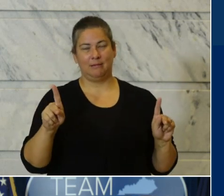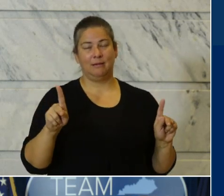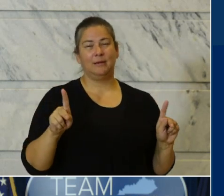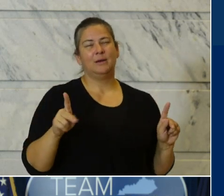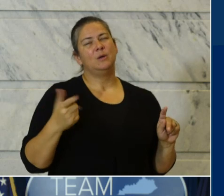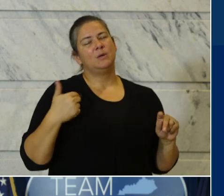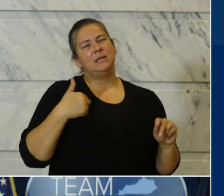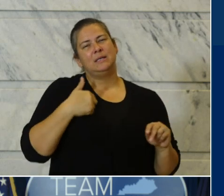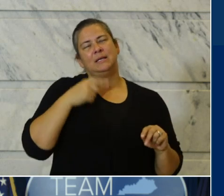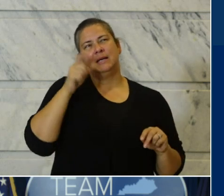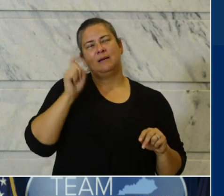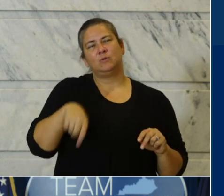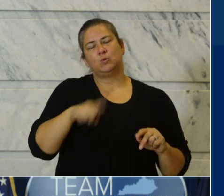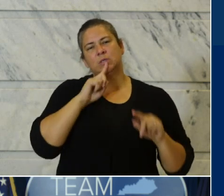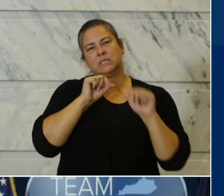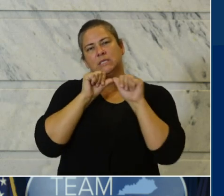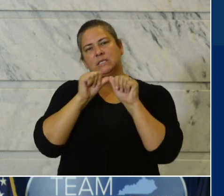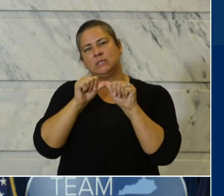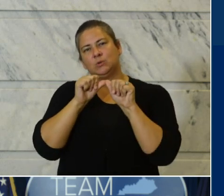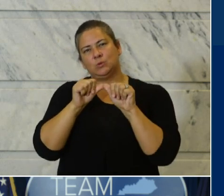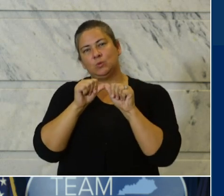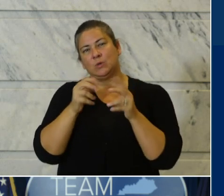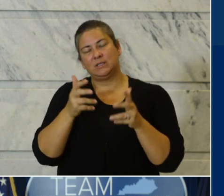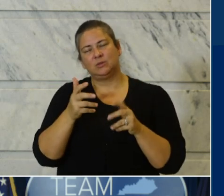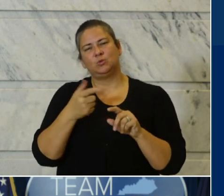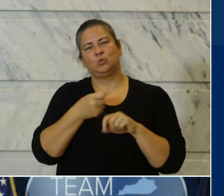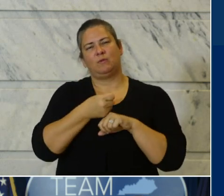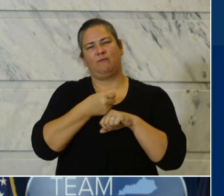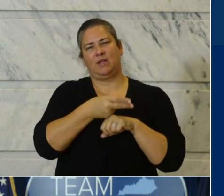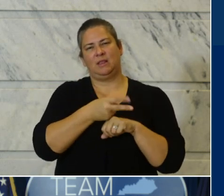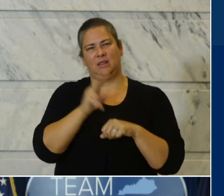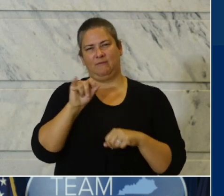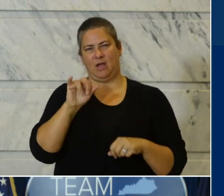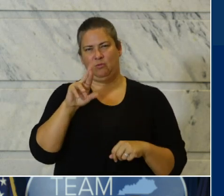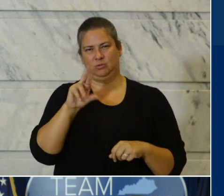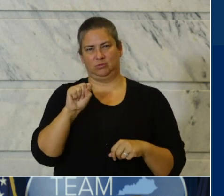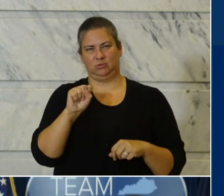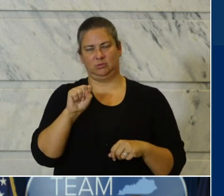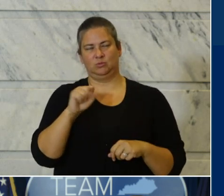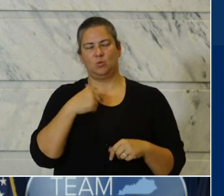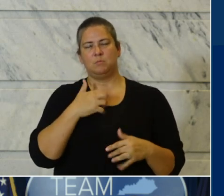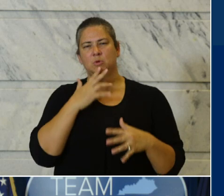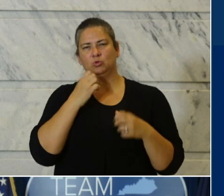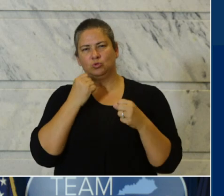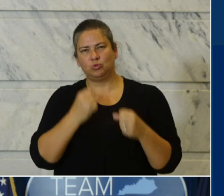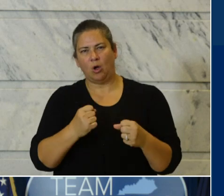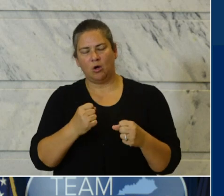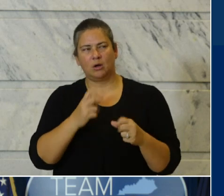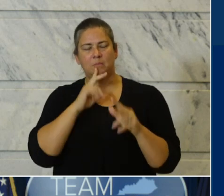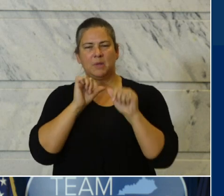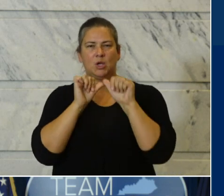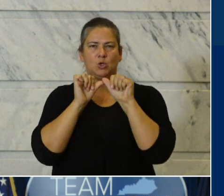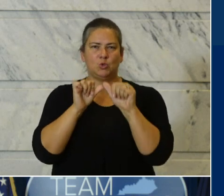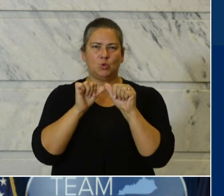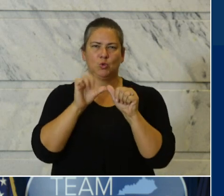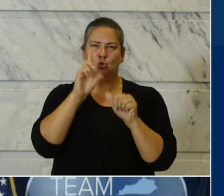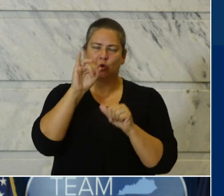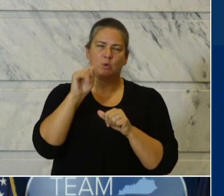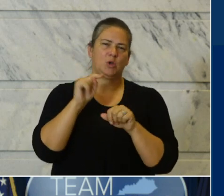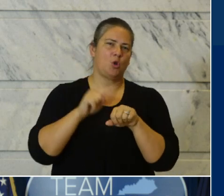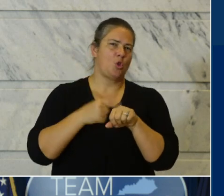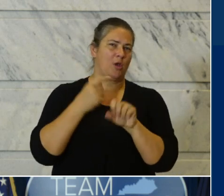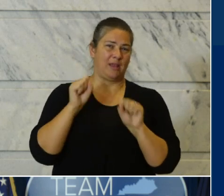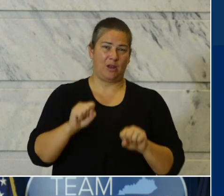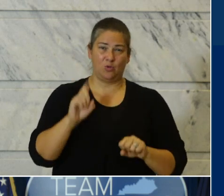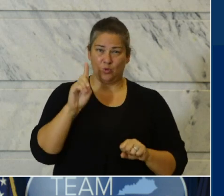to continue to defeat this virus is to be strong, to have the endurance to do this as long as it takes,